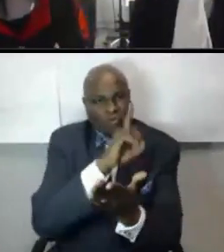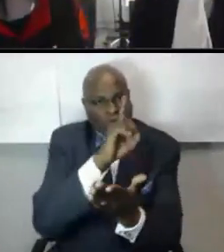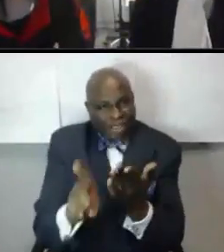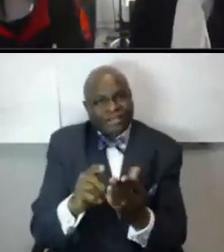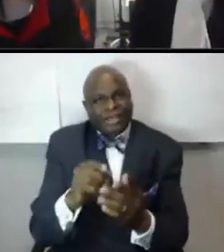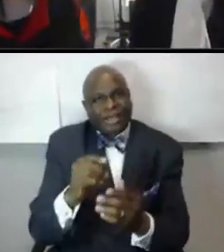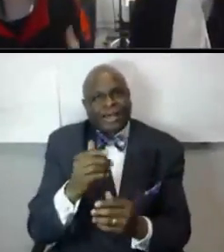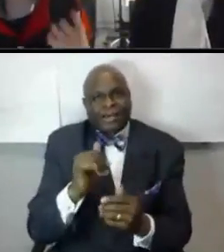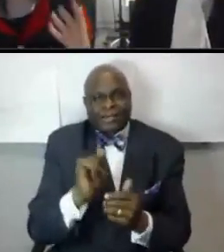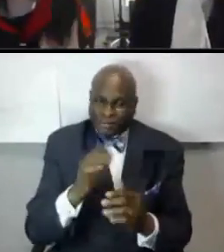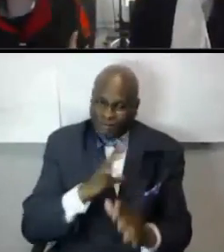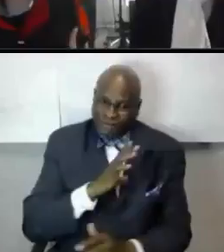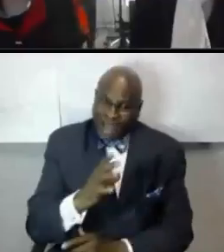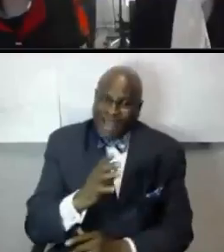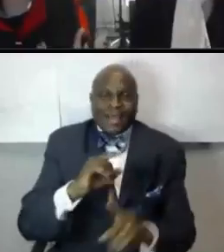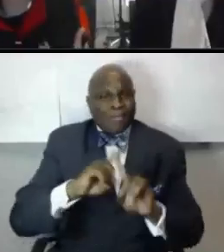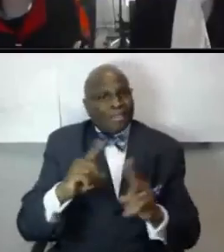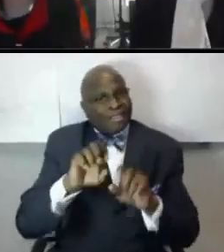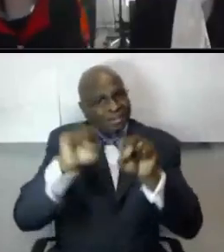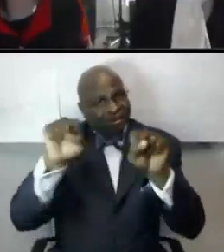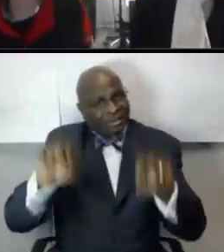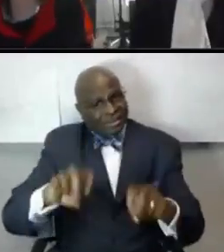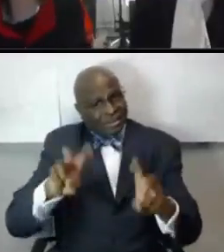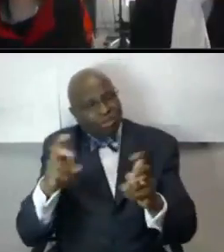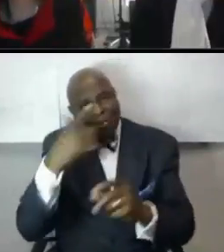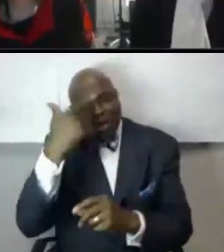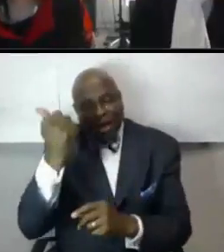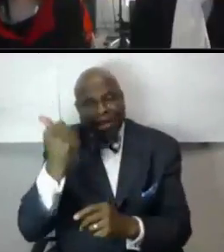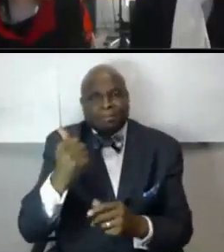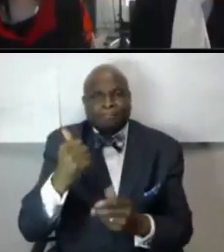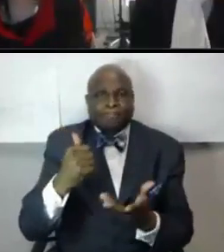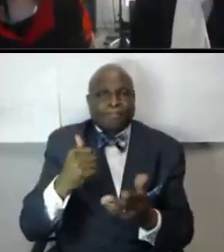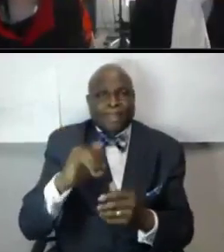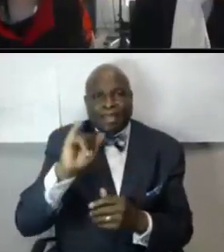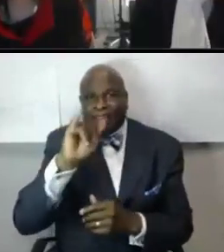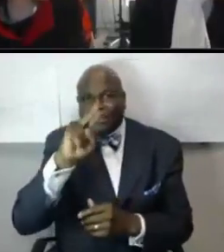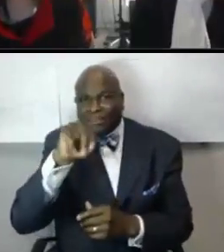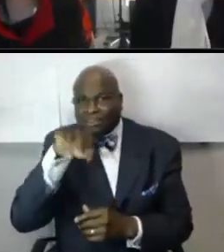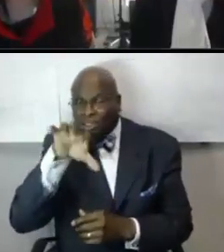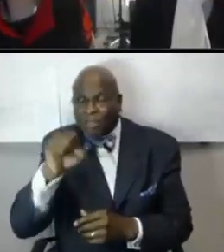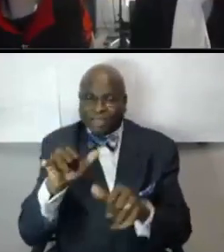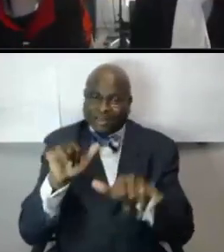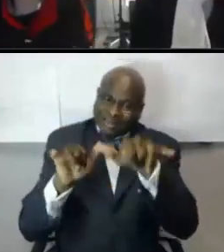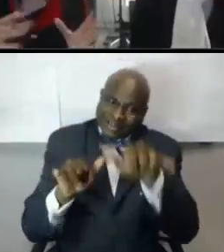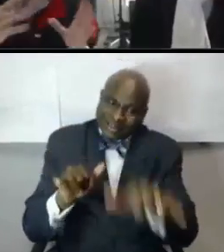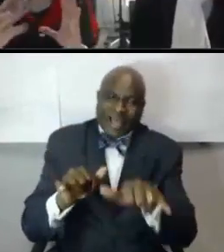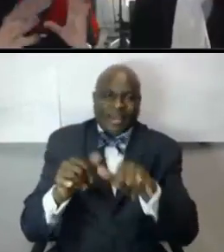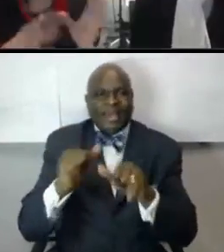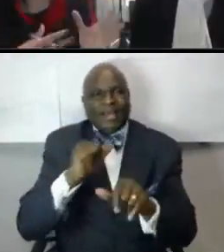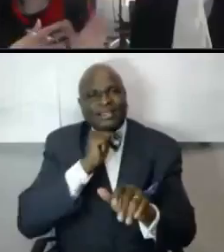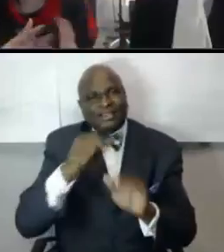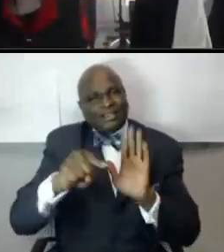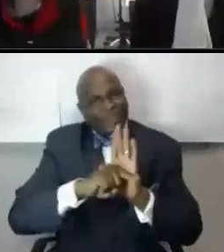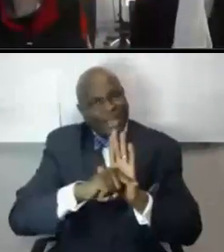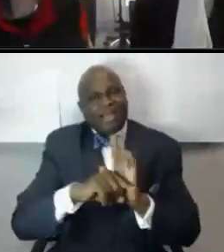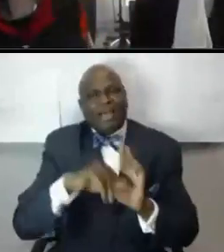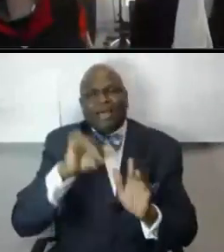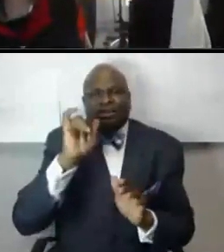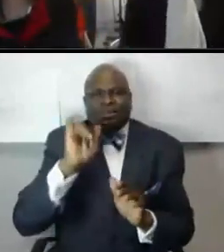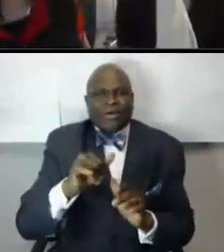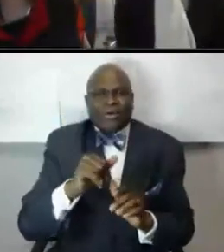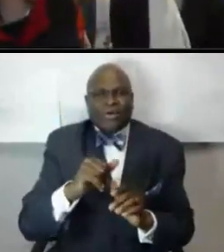things is all very well, but there are systemic issues because of which Indigenous peoples remain disadvantaged. So I'm wondering if you would like to